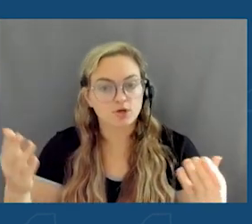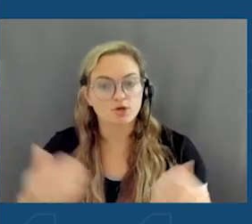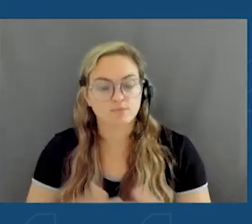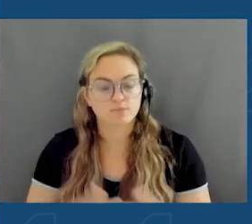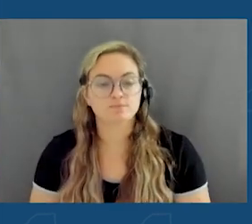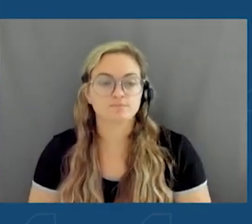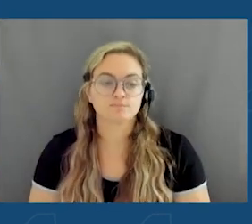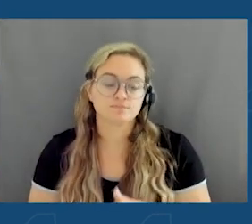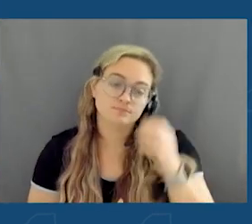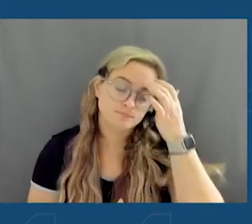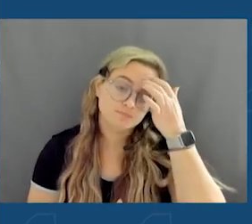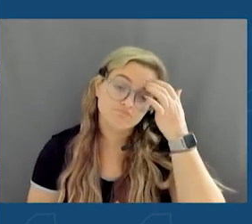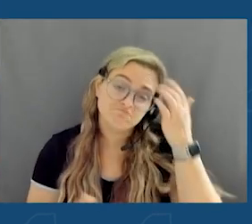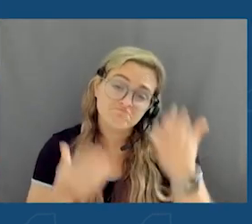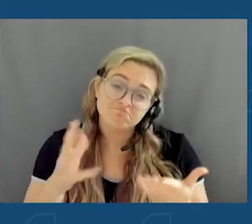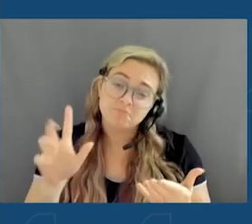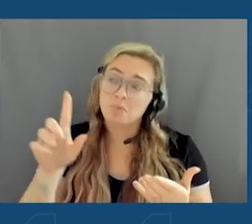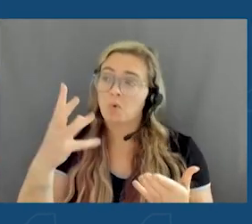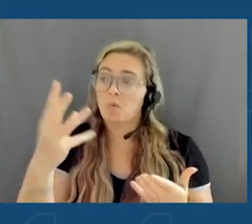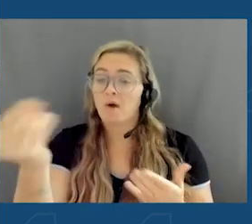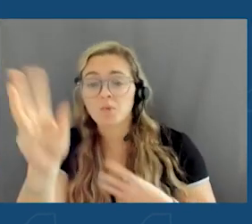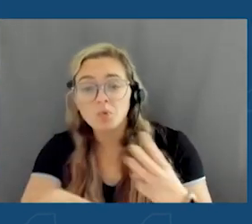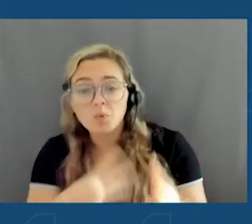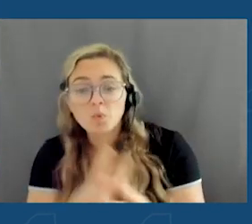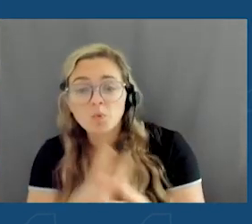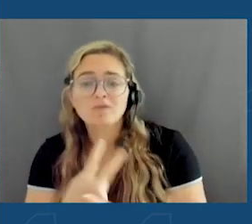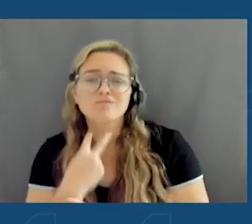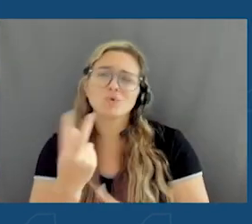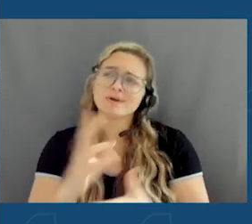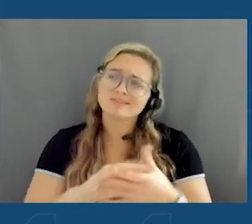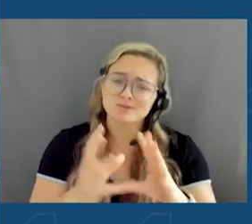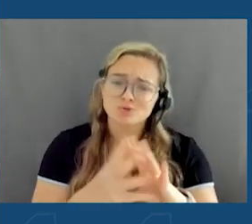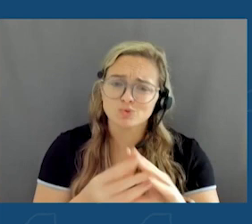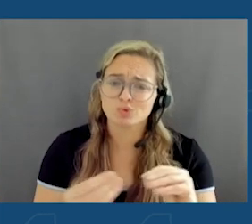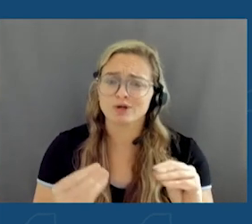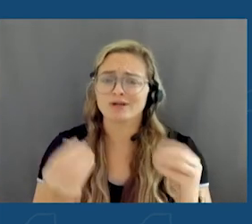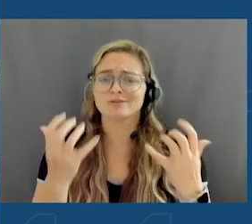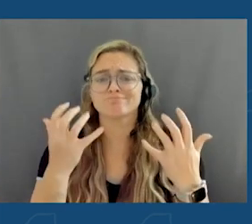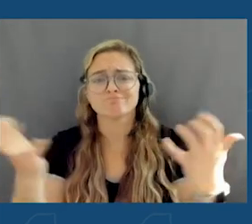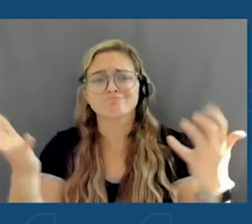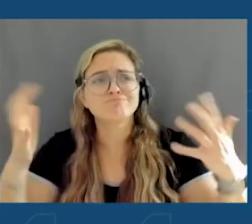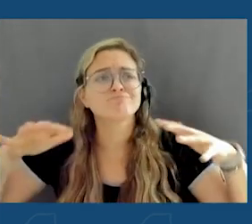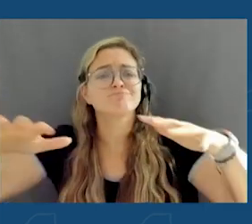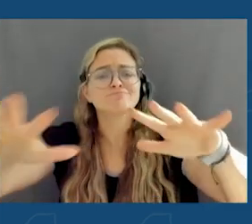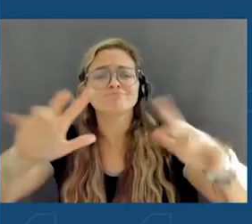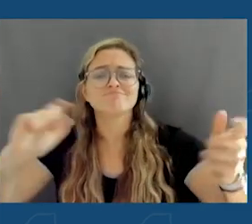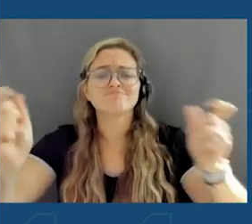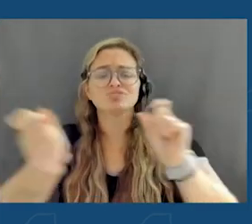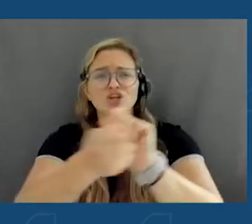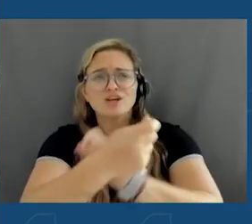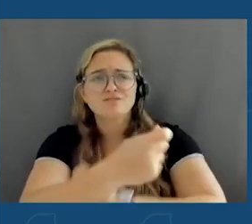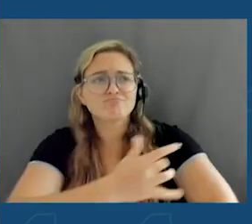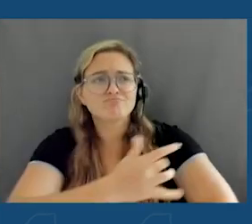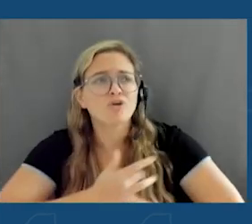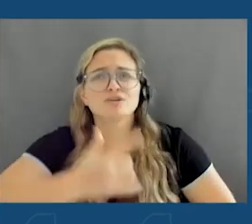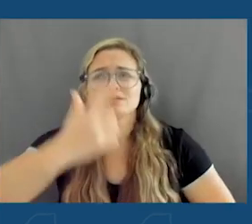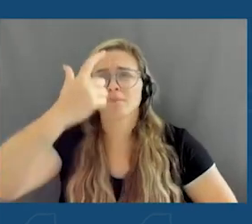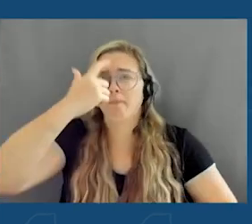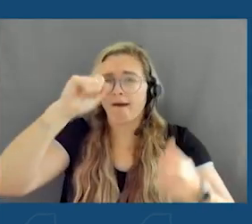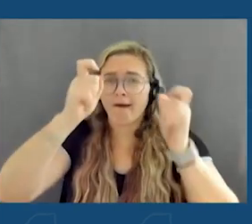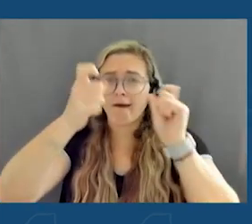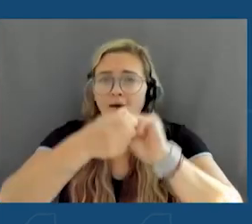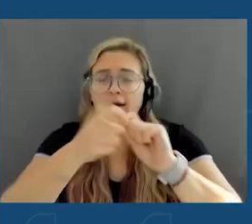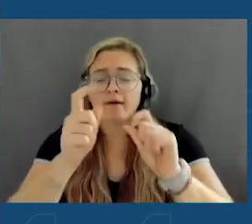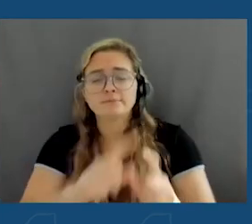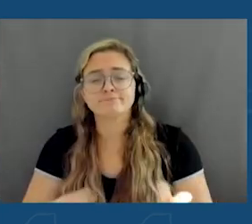Perhaps they'll go out in the world with their voices and their stories and change the hearts and minds, especially in places